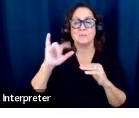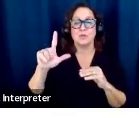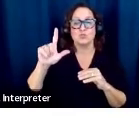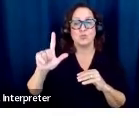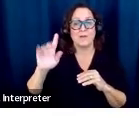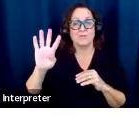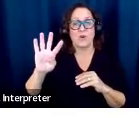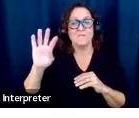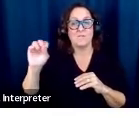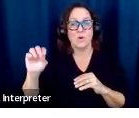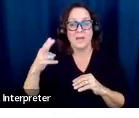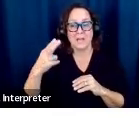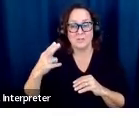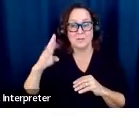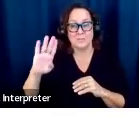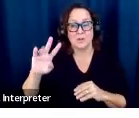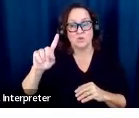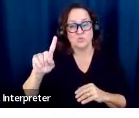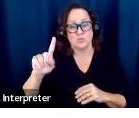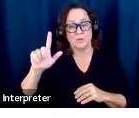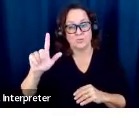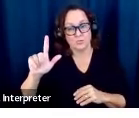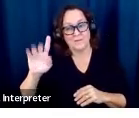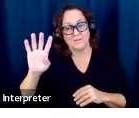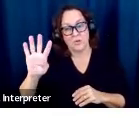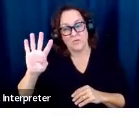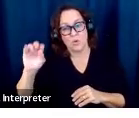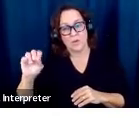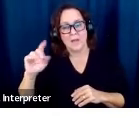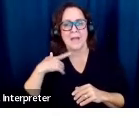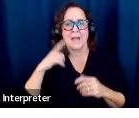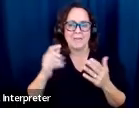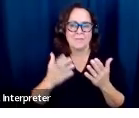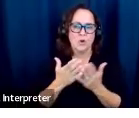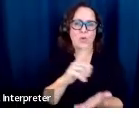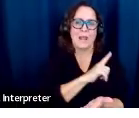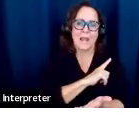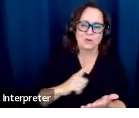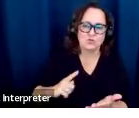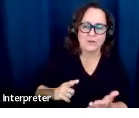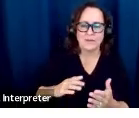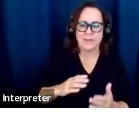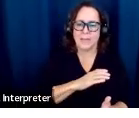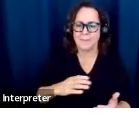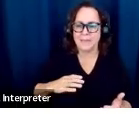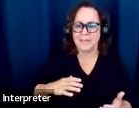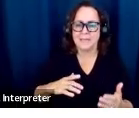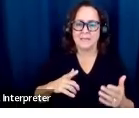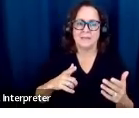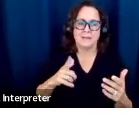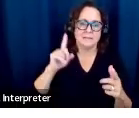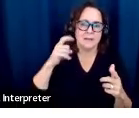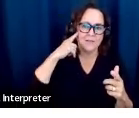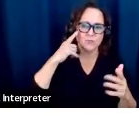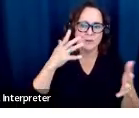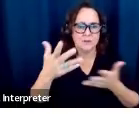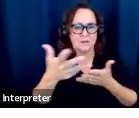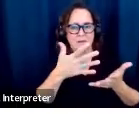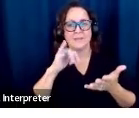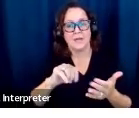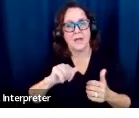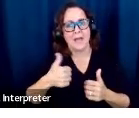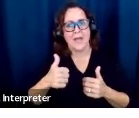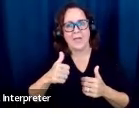to go through the Legislative Coordinating Committee, so that adds another step.